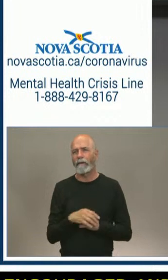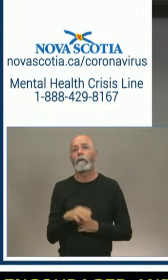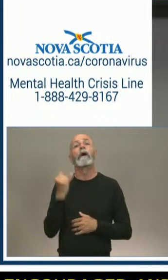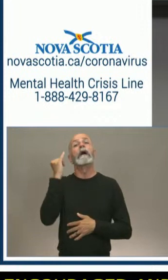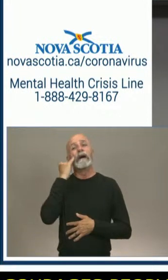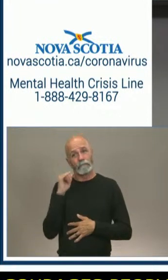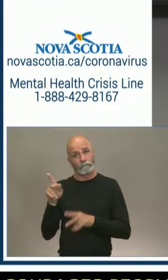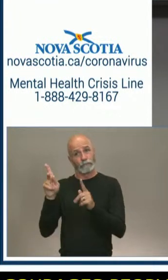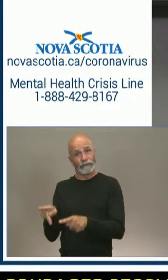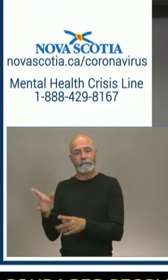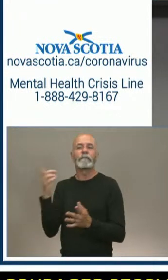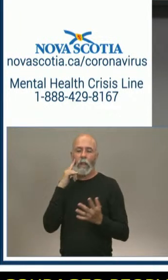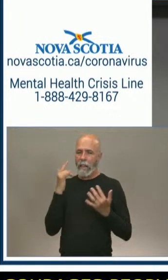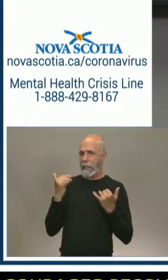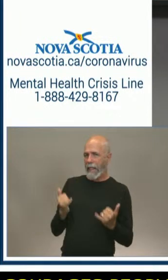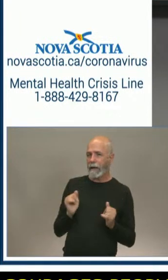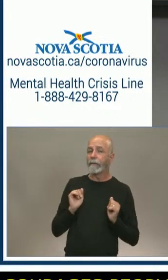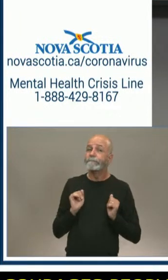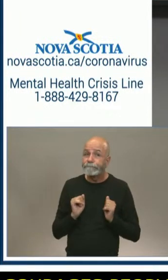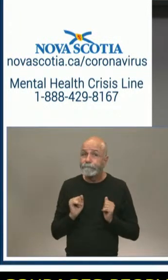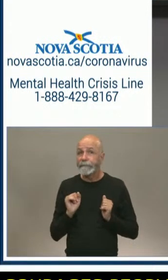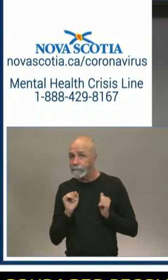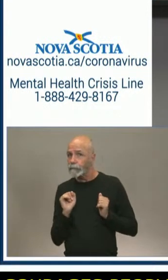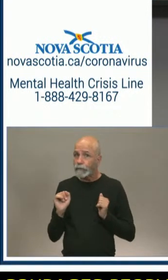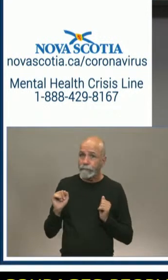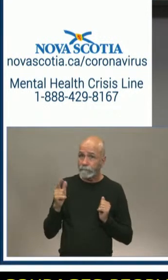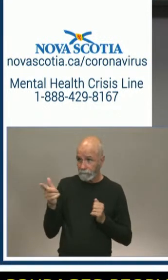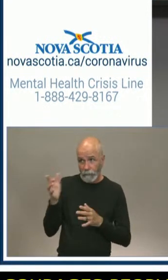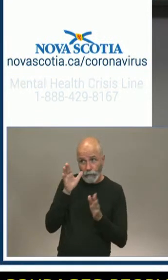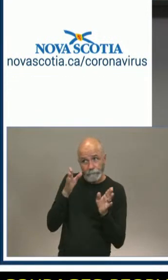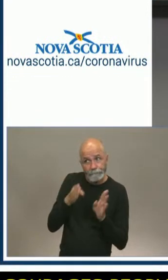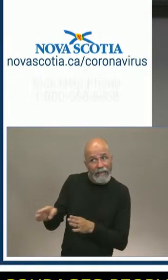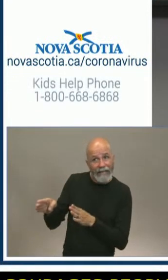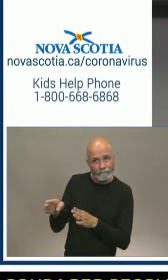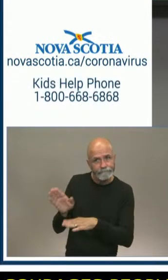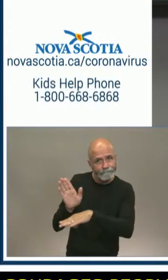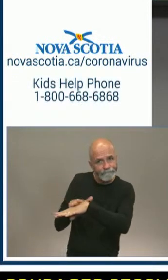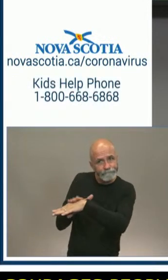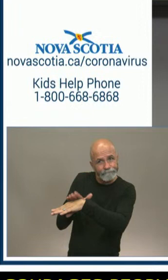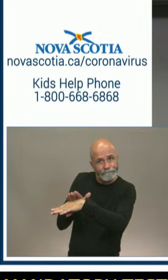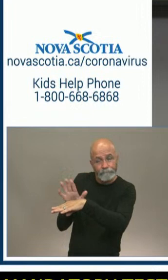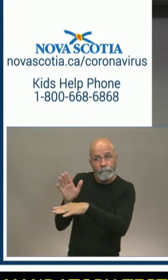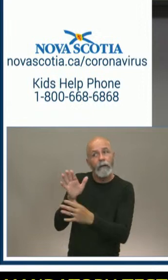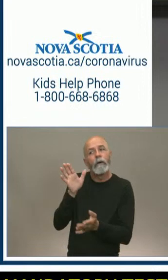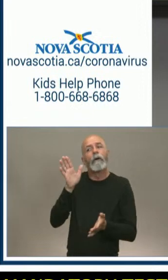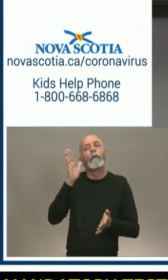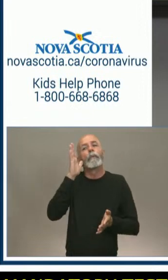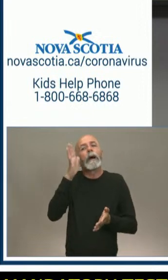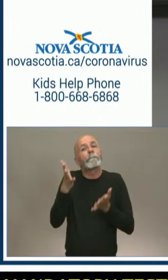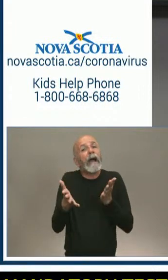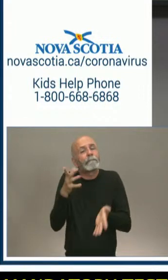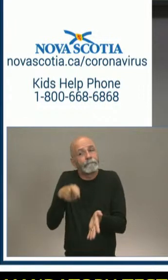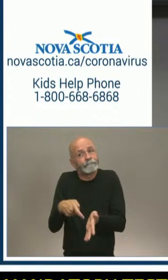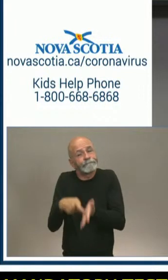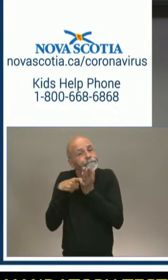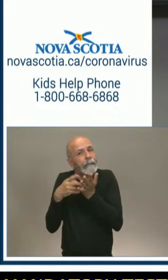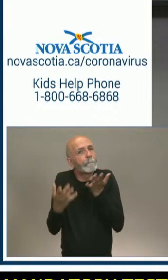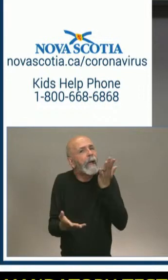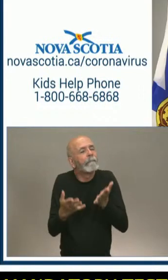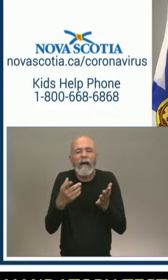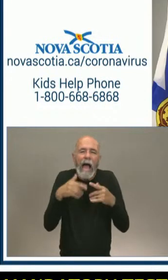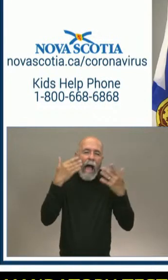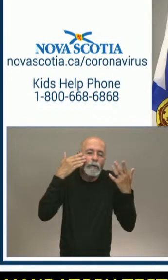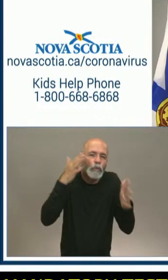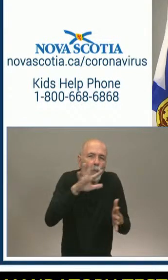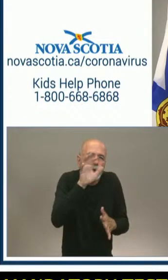and we're not planning on making that mandatory even as we introduce testing on site at the airport. Go ahead with your follow-up,